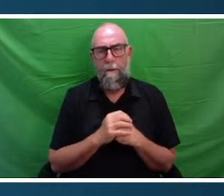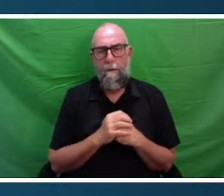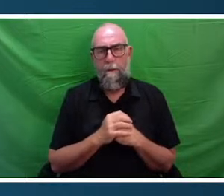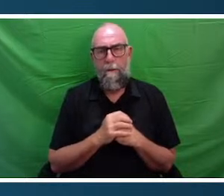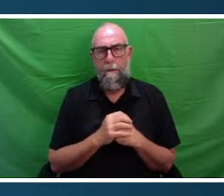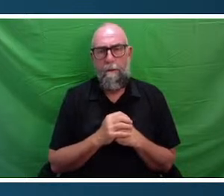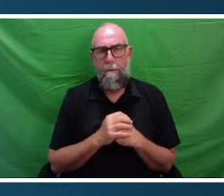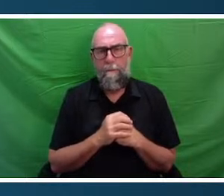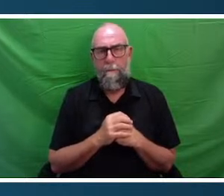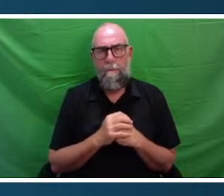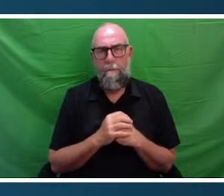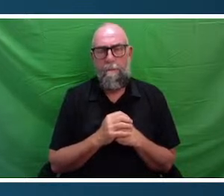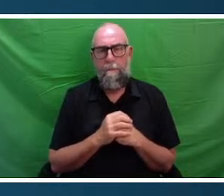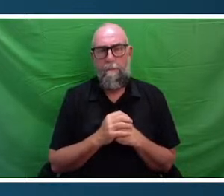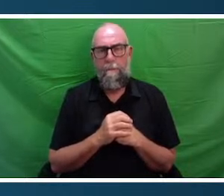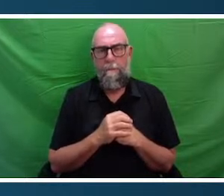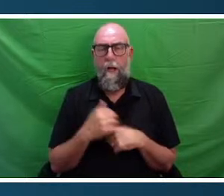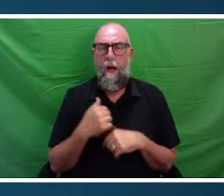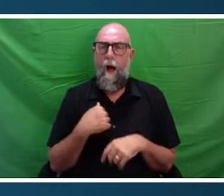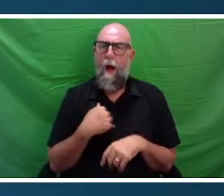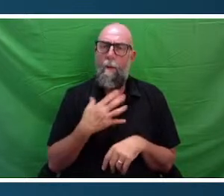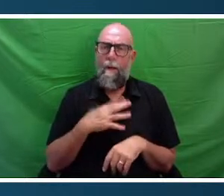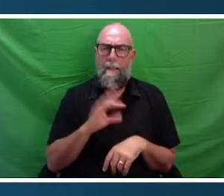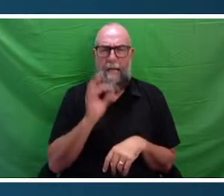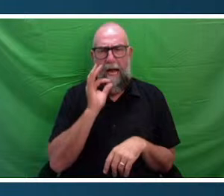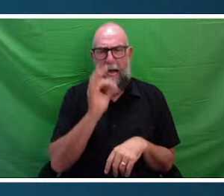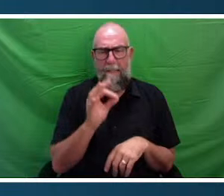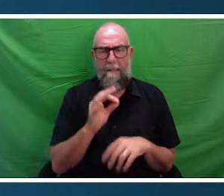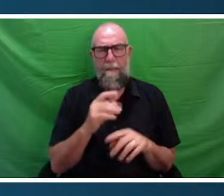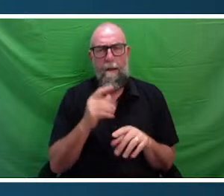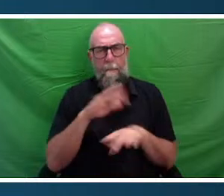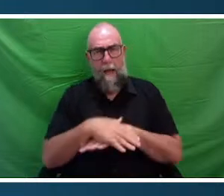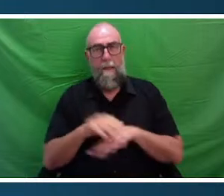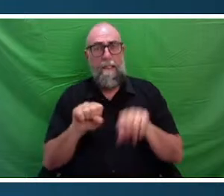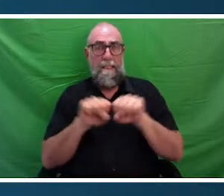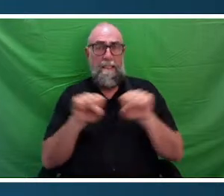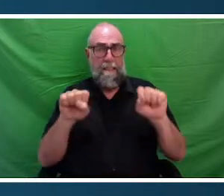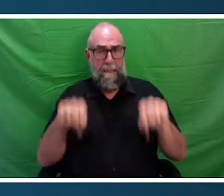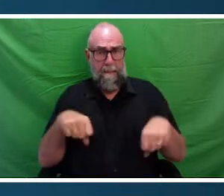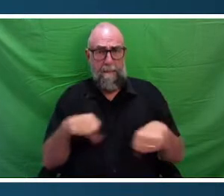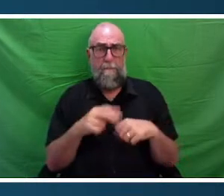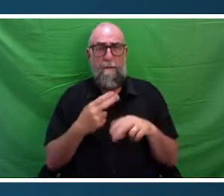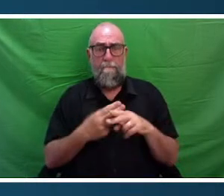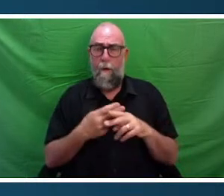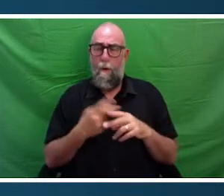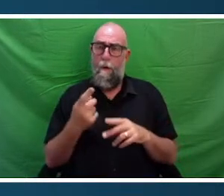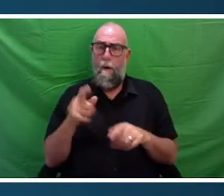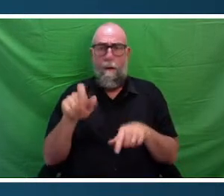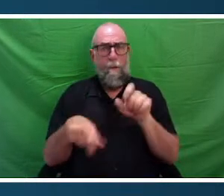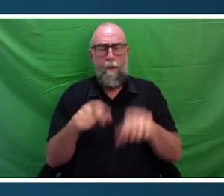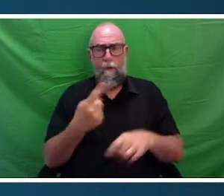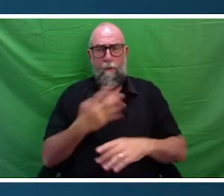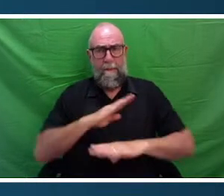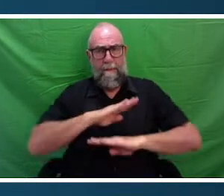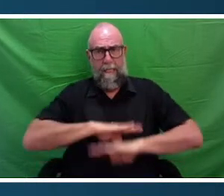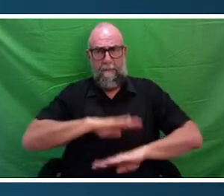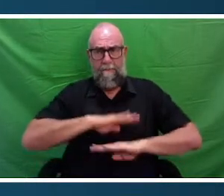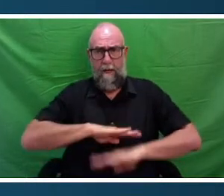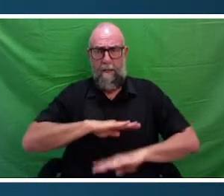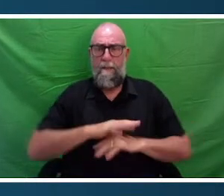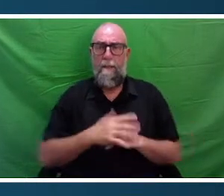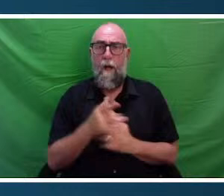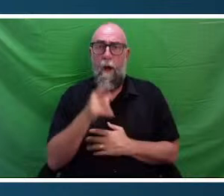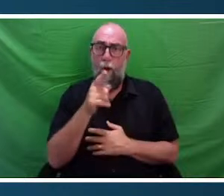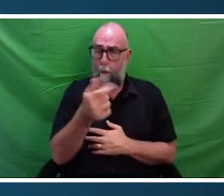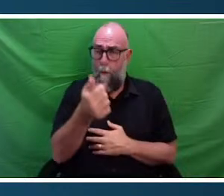the individual and community level in terms of satisfaction. And I'm sure you would have, you're aware of